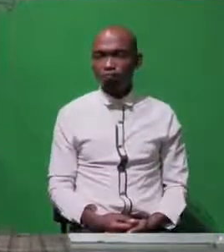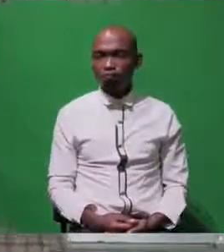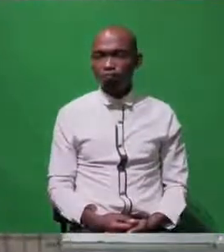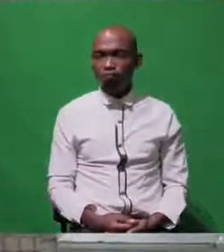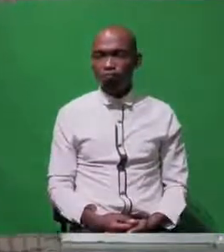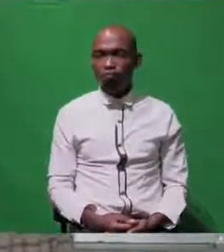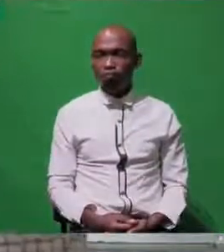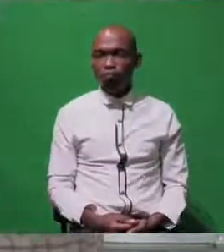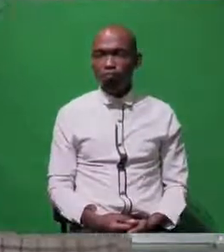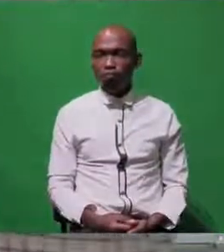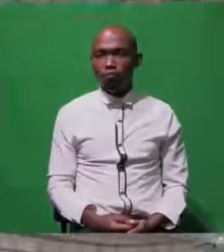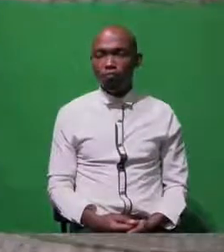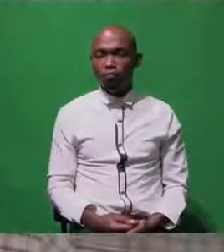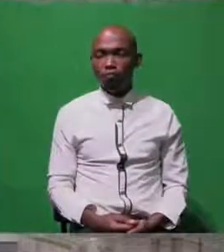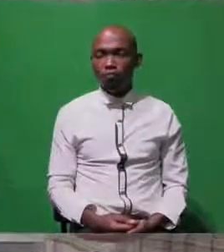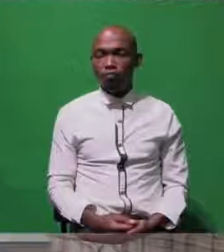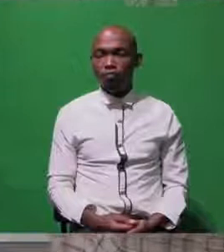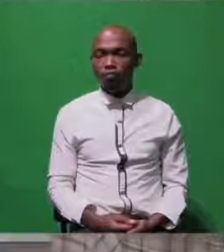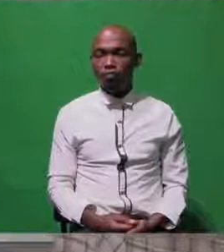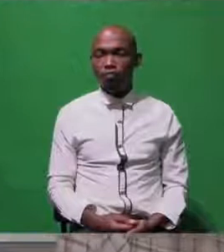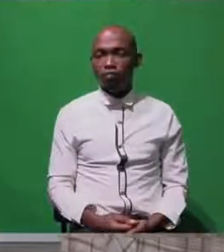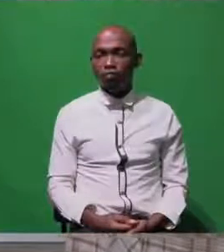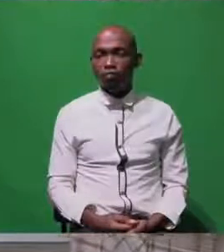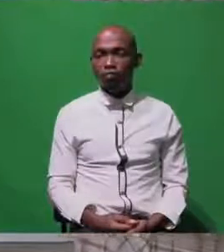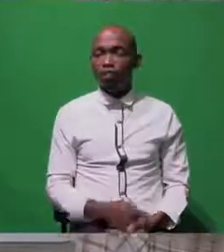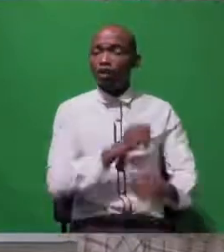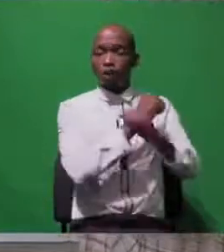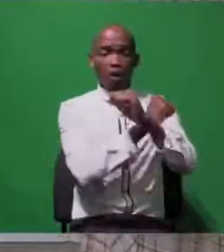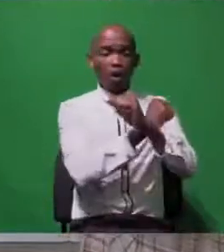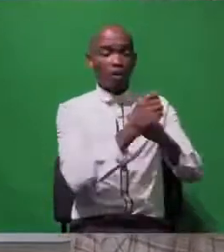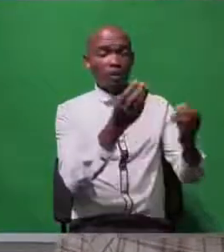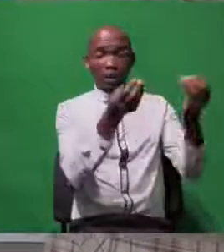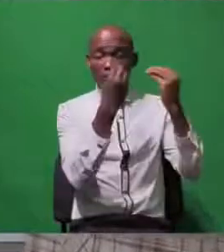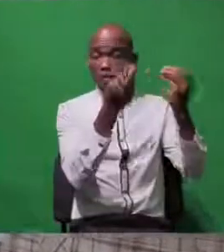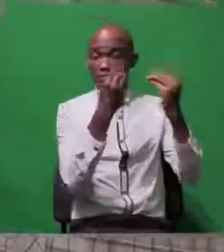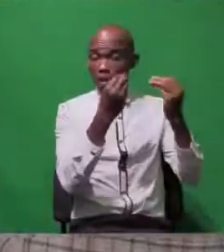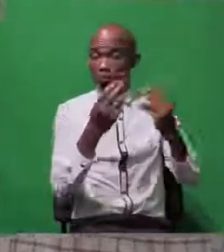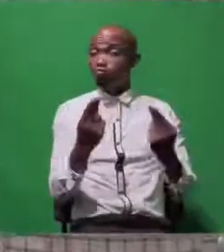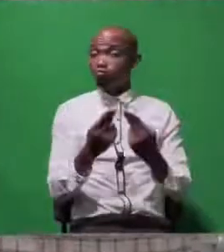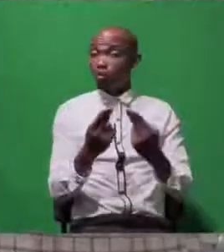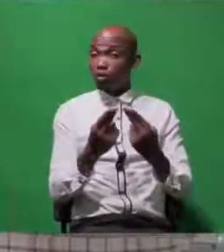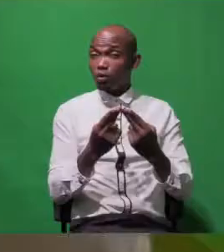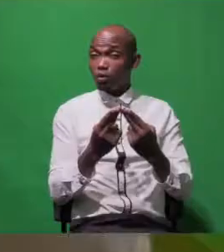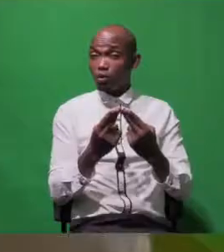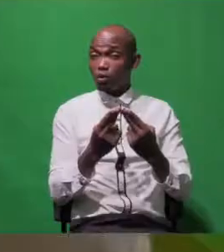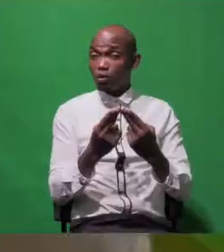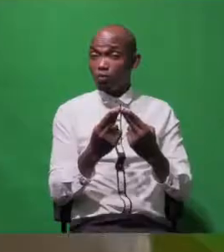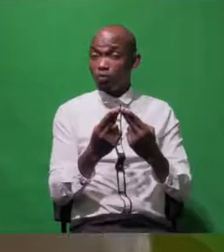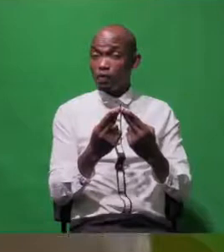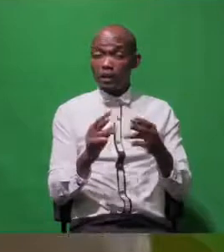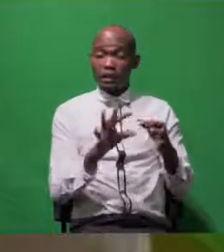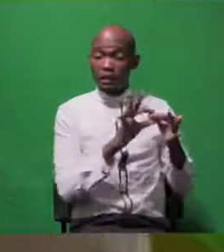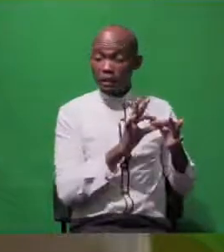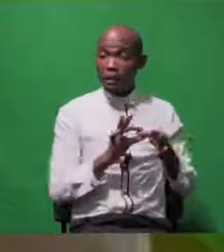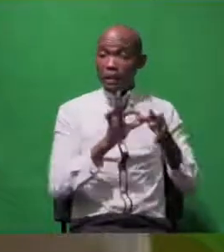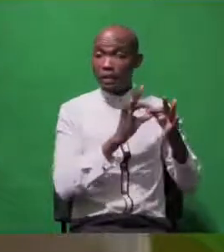Yes? Okay? Colonial education also intended to divide